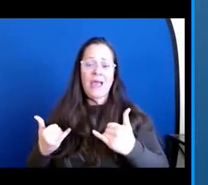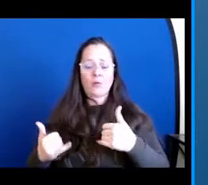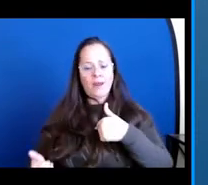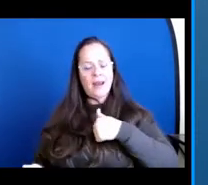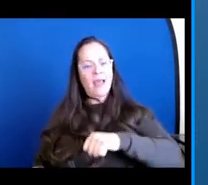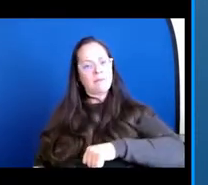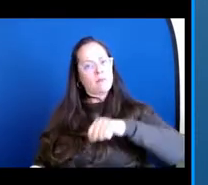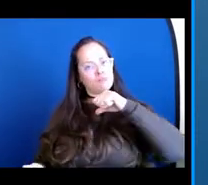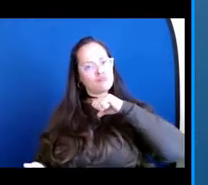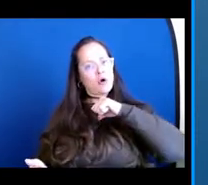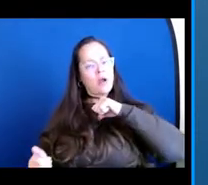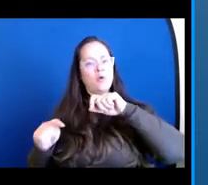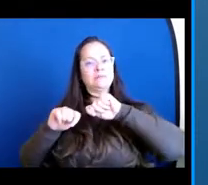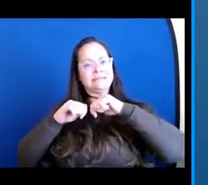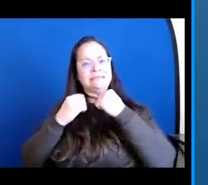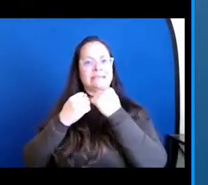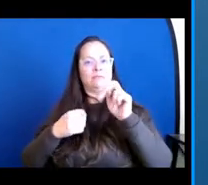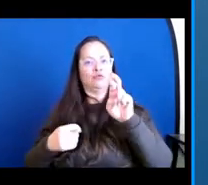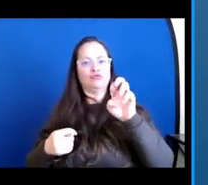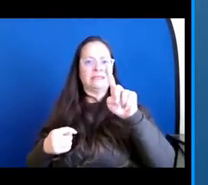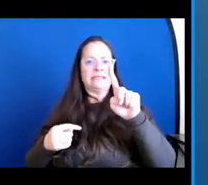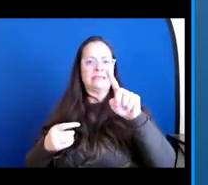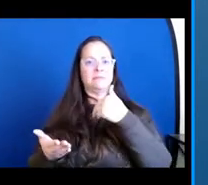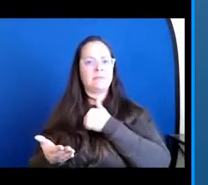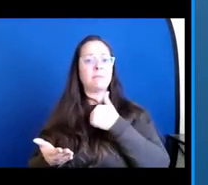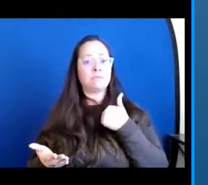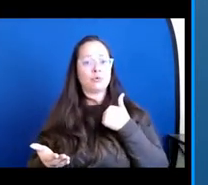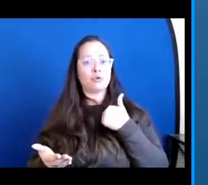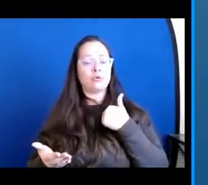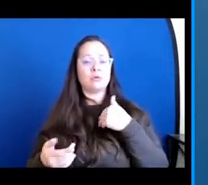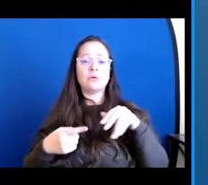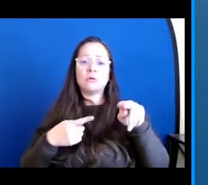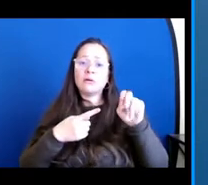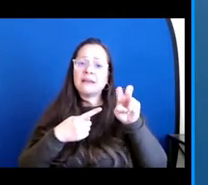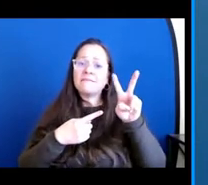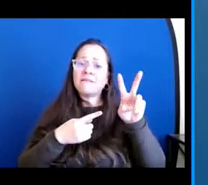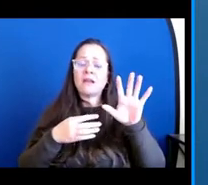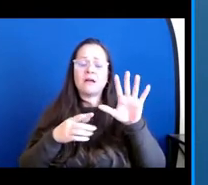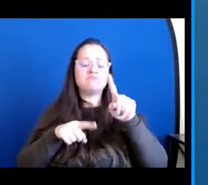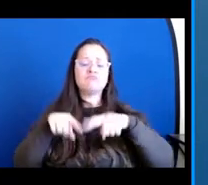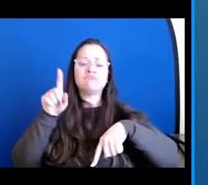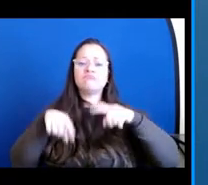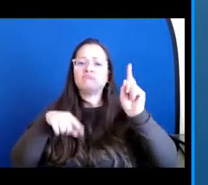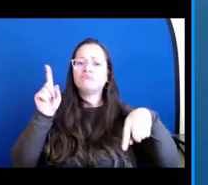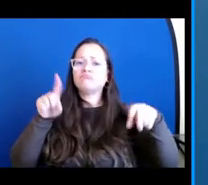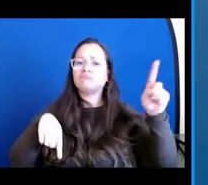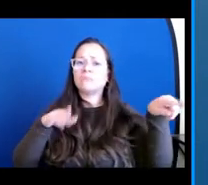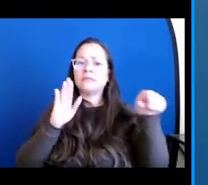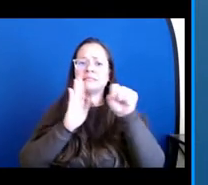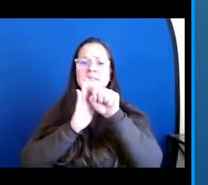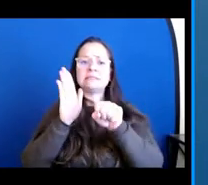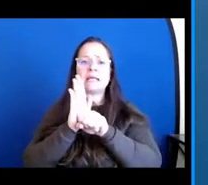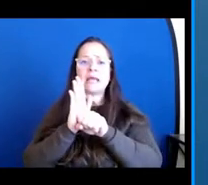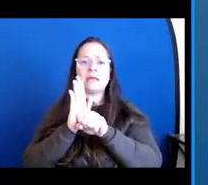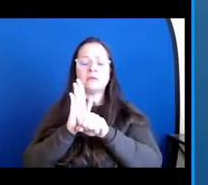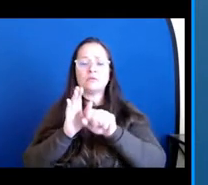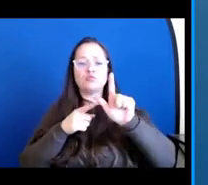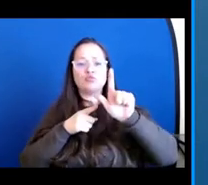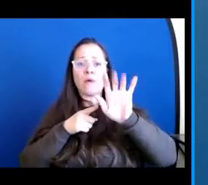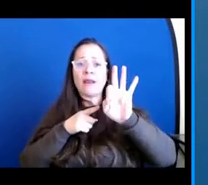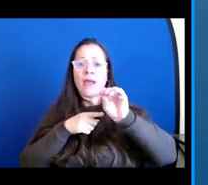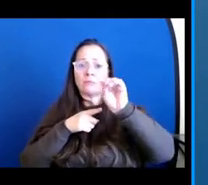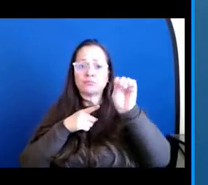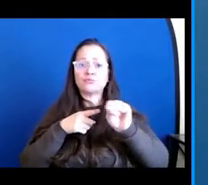team read member Nevada is a diverse state with 29 percent Latino